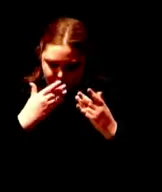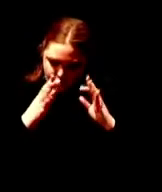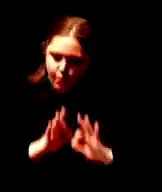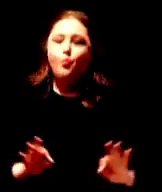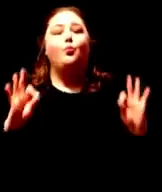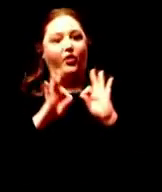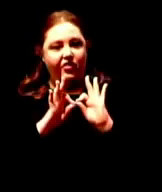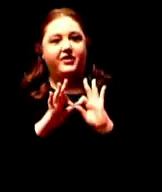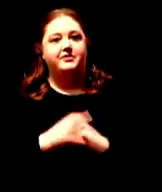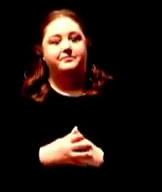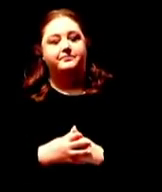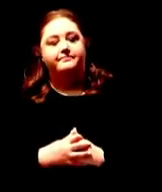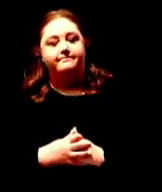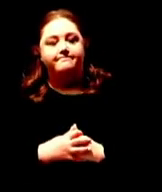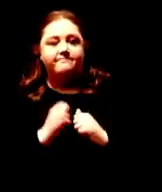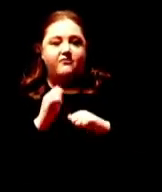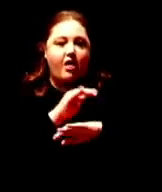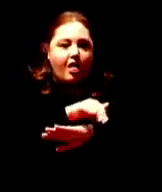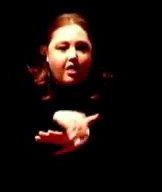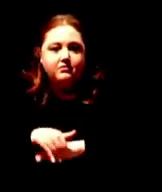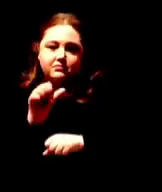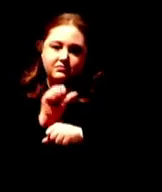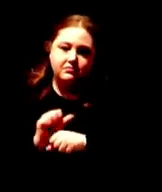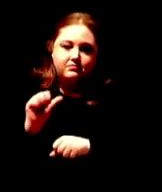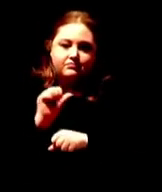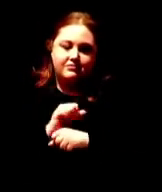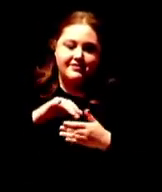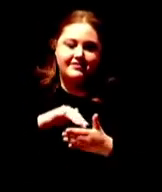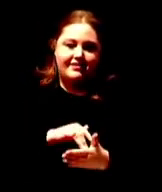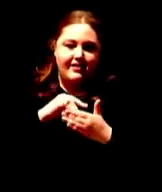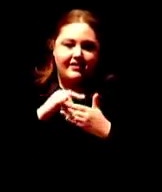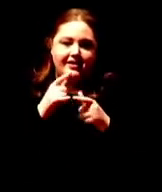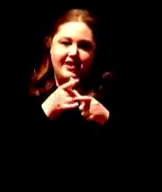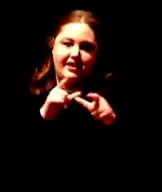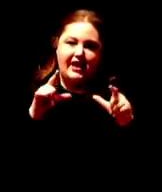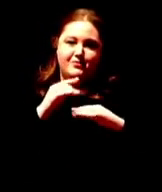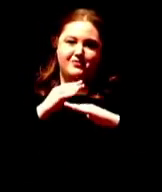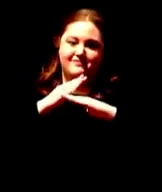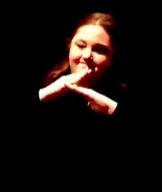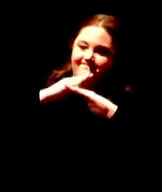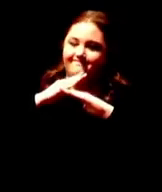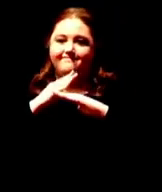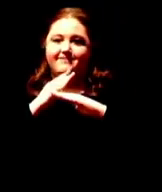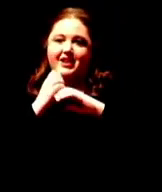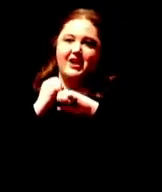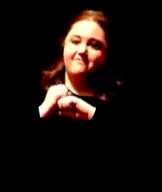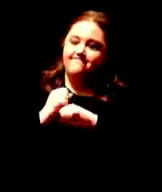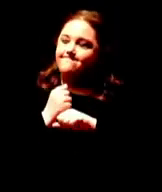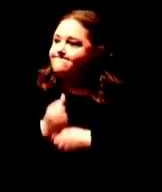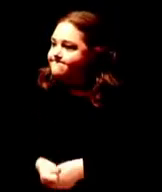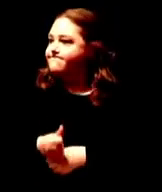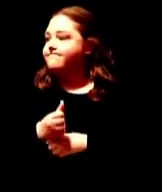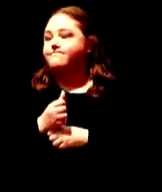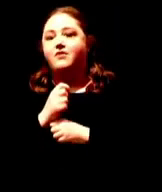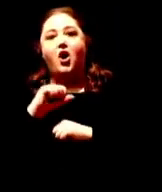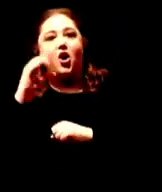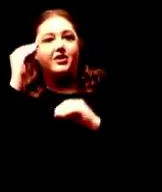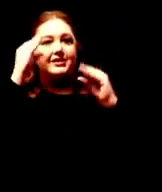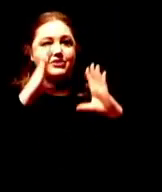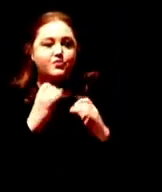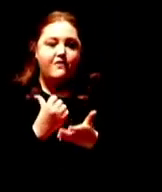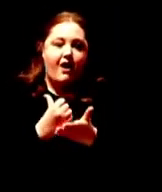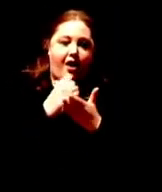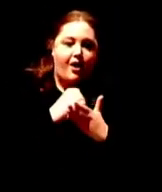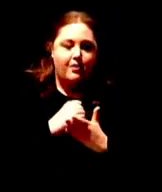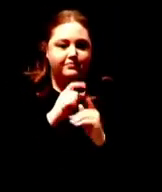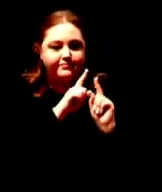it. The countless all-nighters, the language barrier I faced and shattered, and all my teachers that mentored me along the way